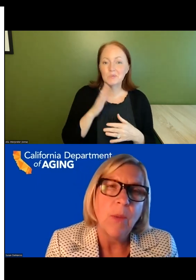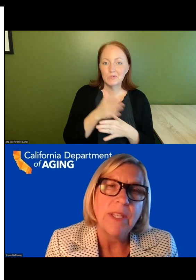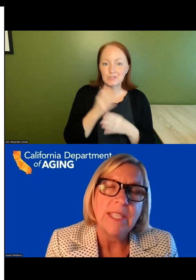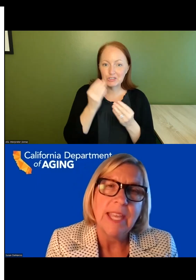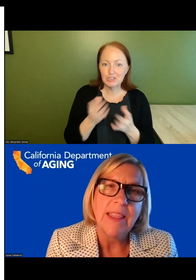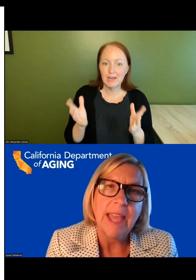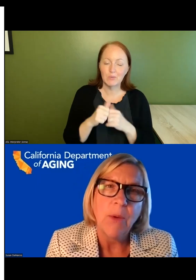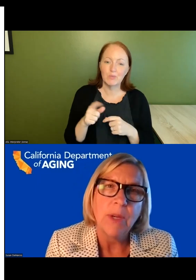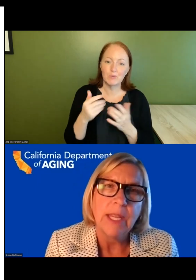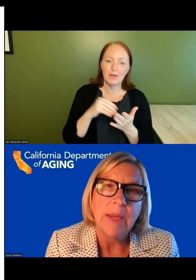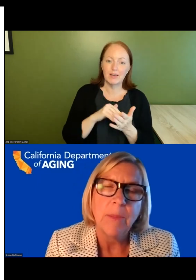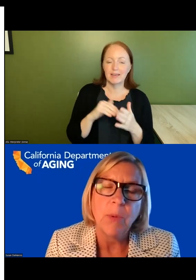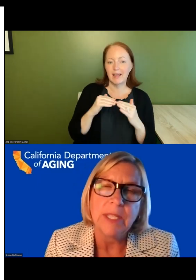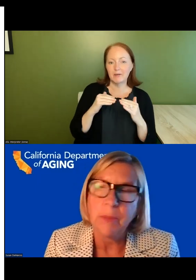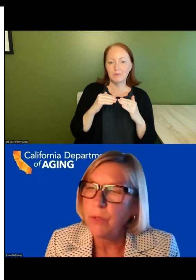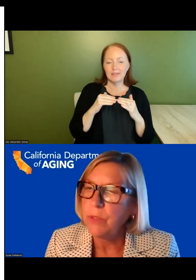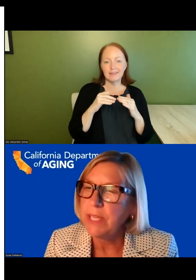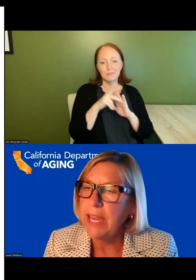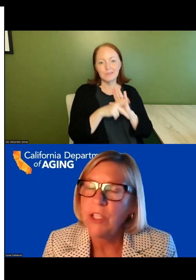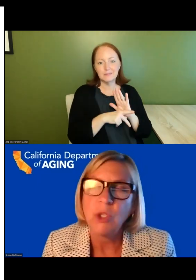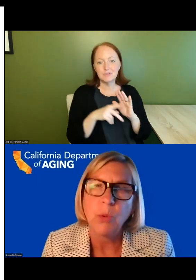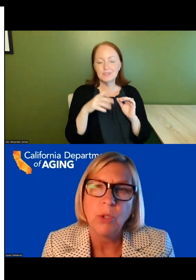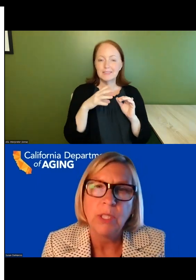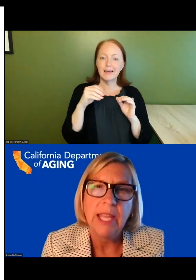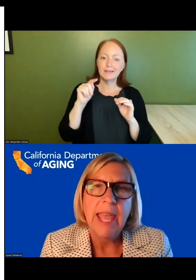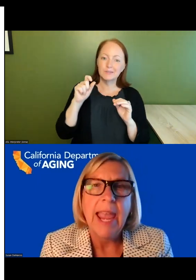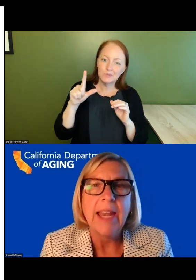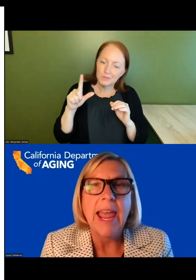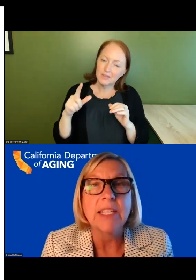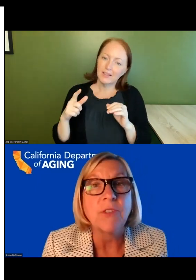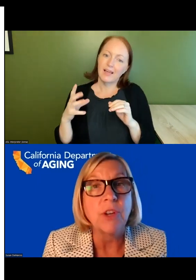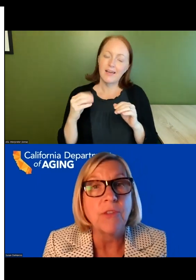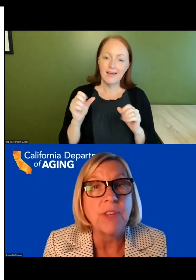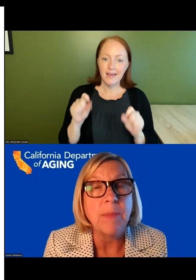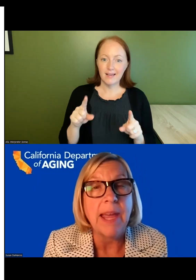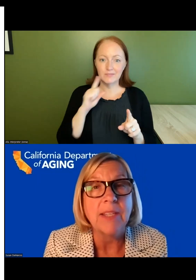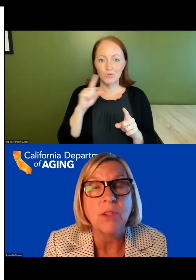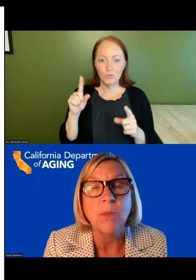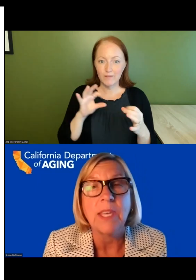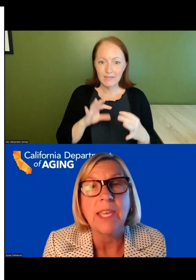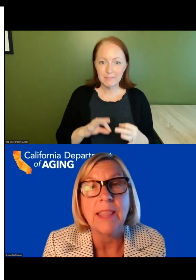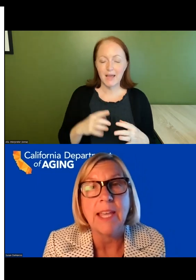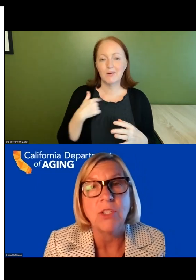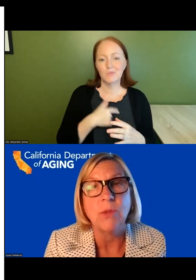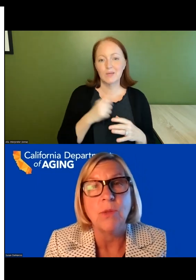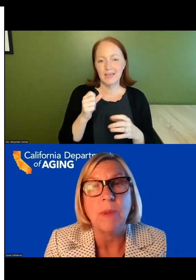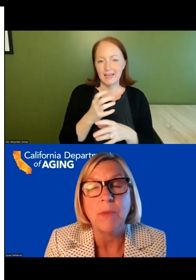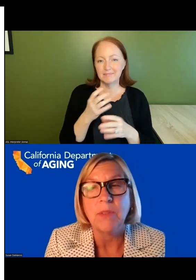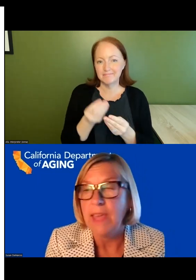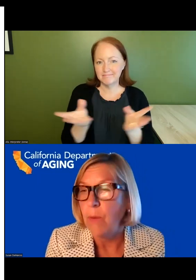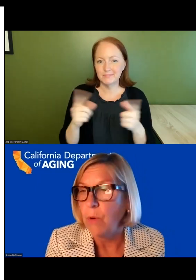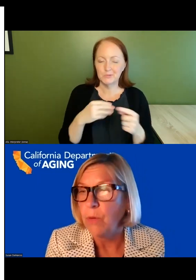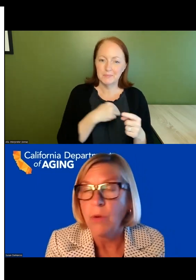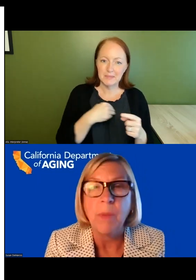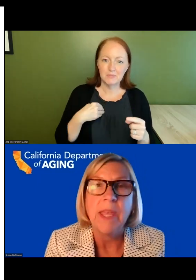you once again the equity principles and tool, and ask for your feedback so that we can get that to the members